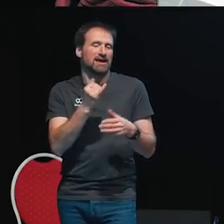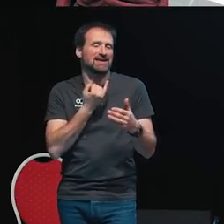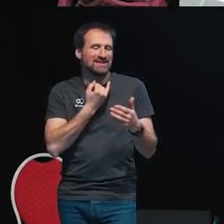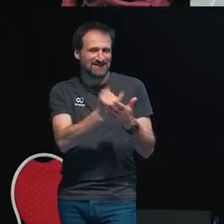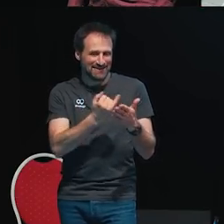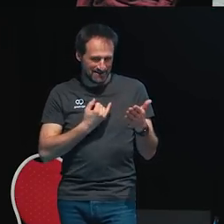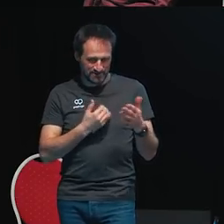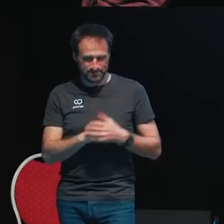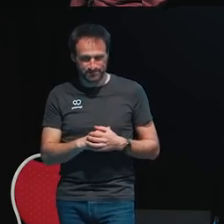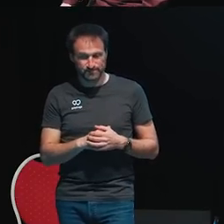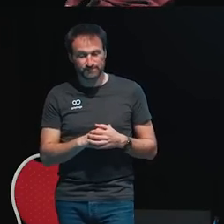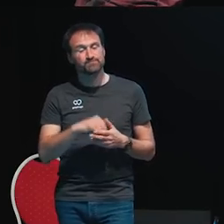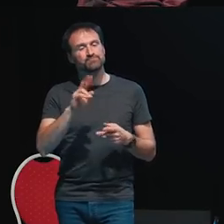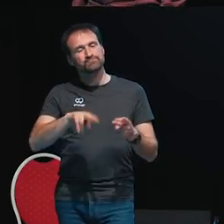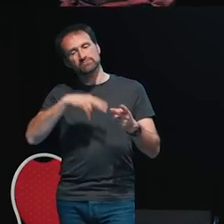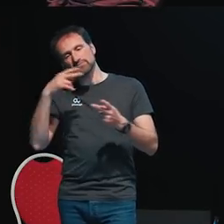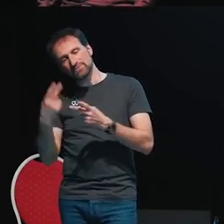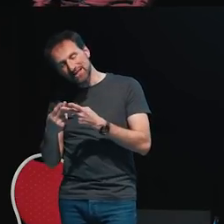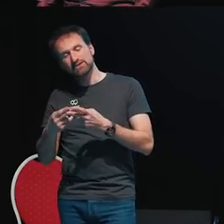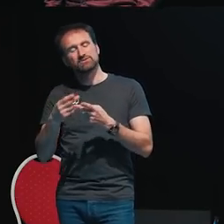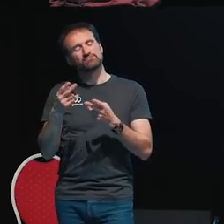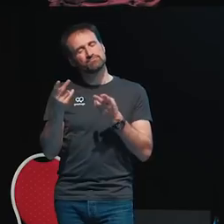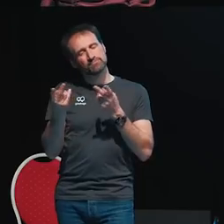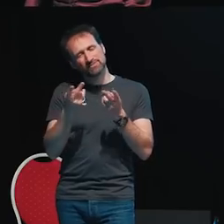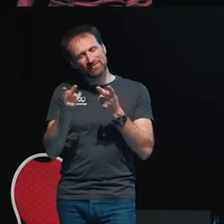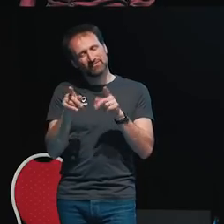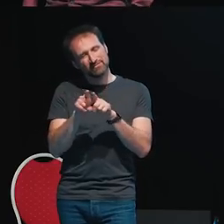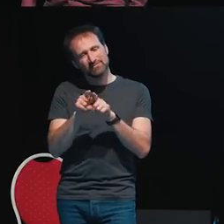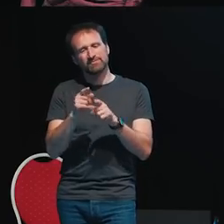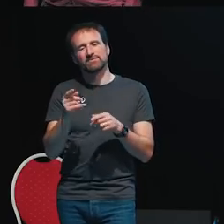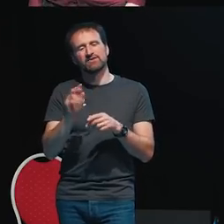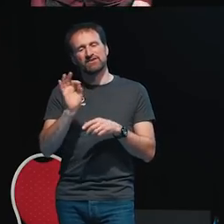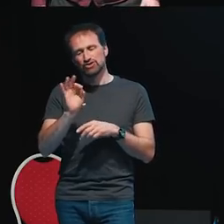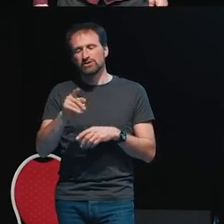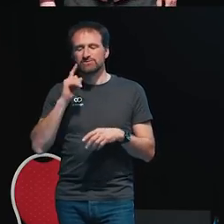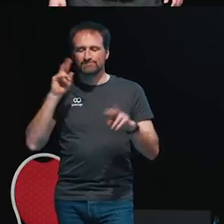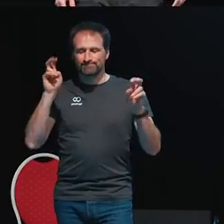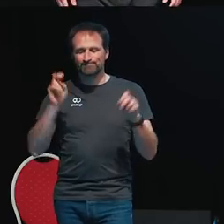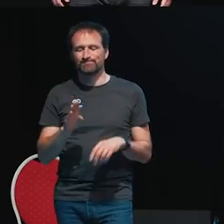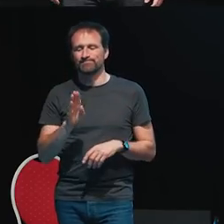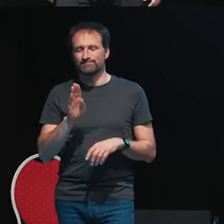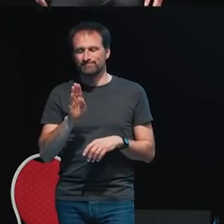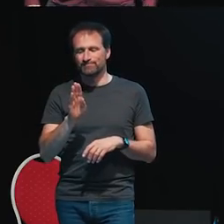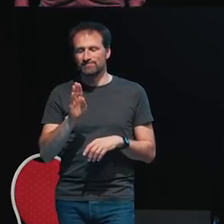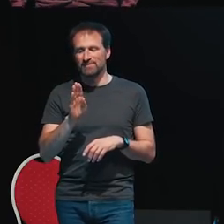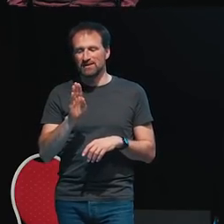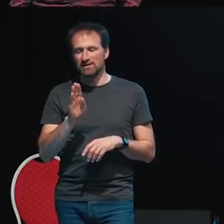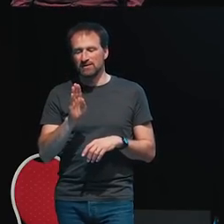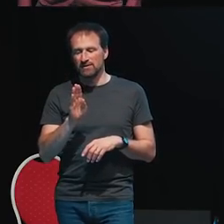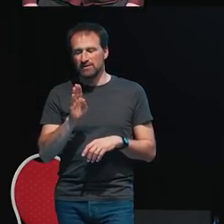Another value-related feature is are the so-called bigints. Because right